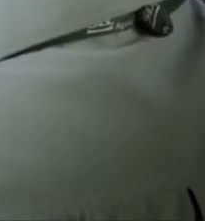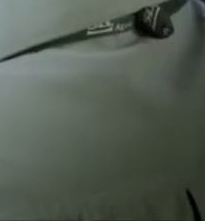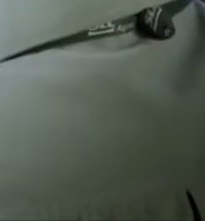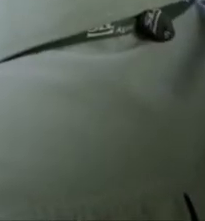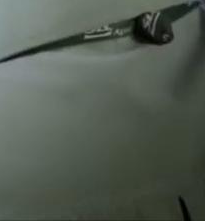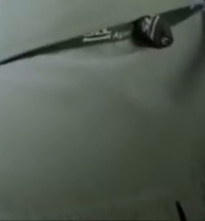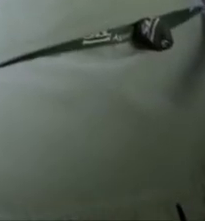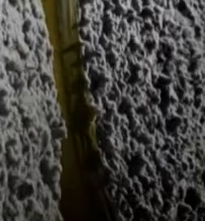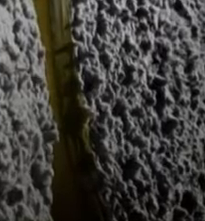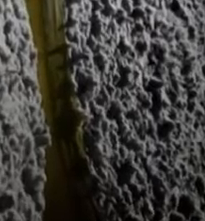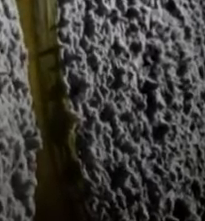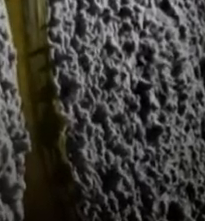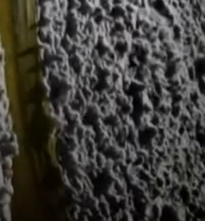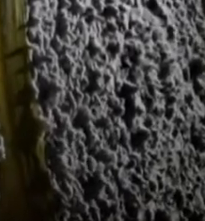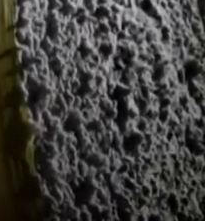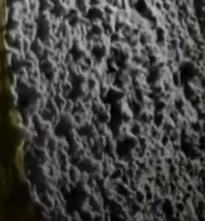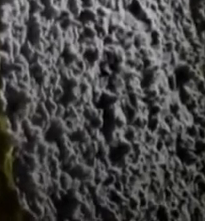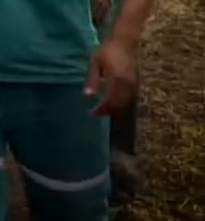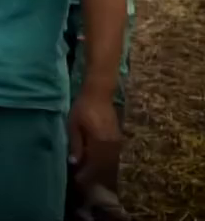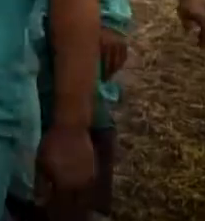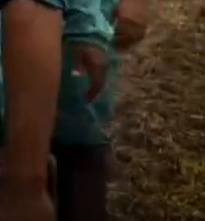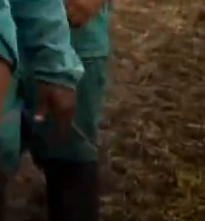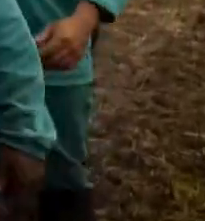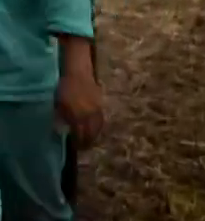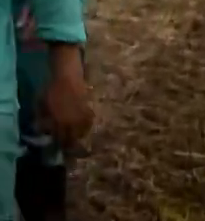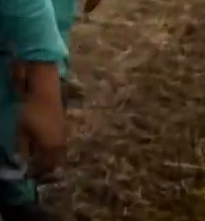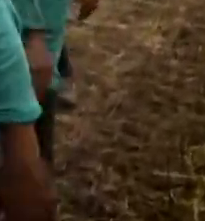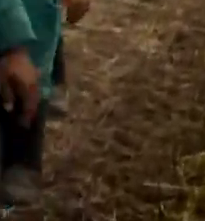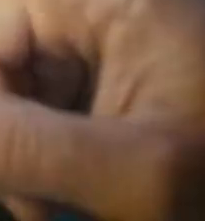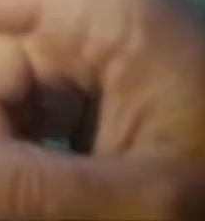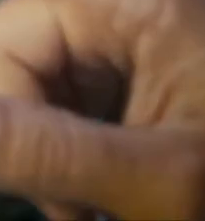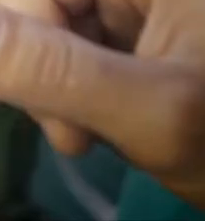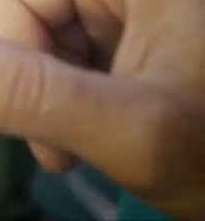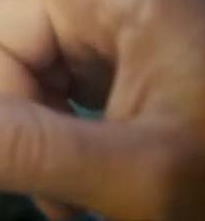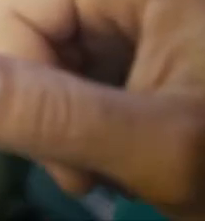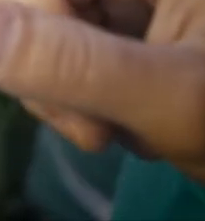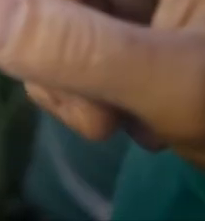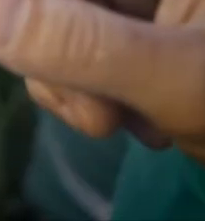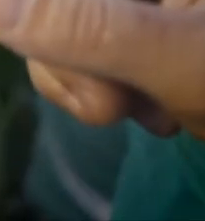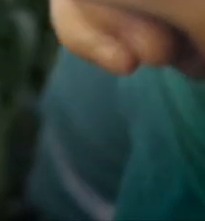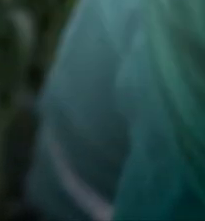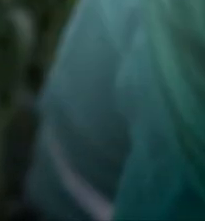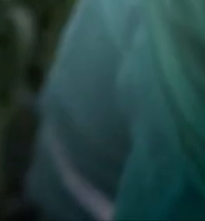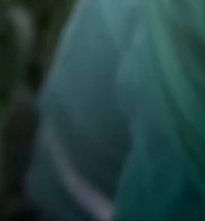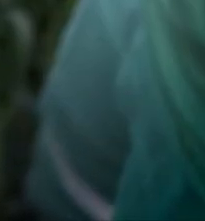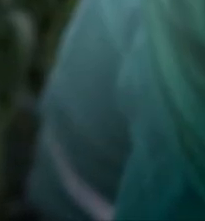agronomic research and the use of precision farming.